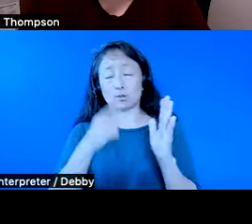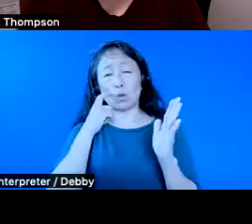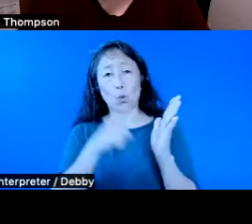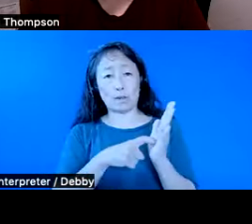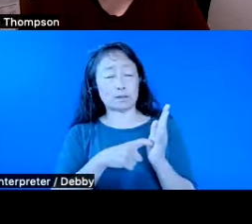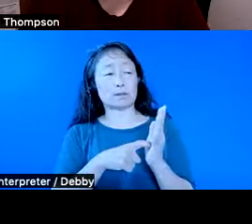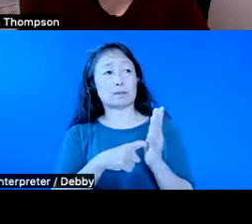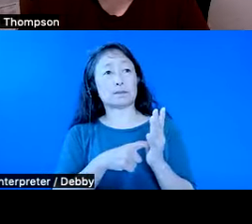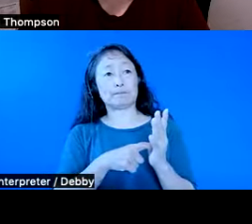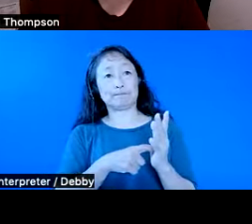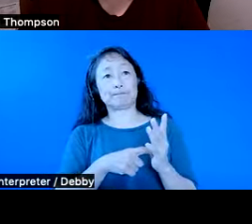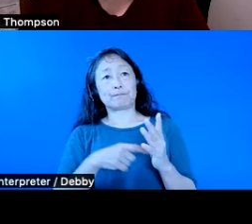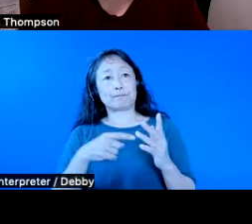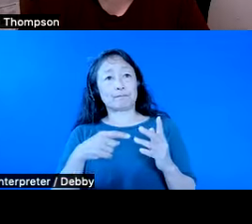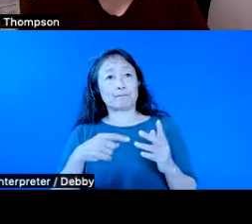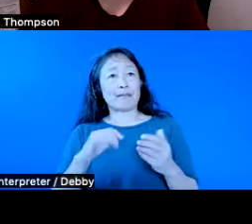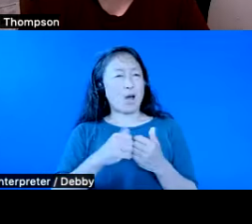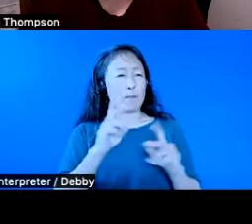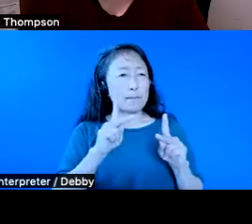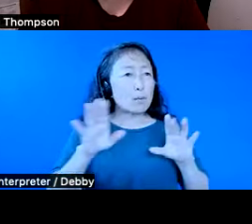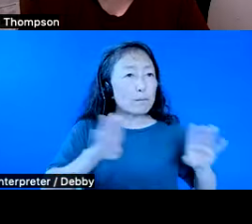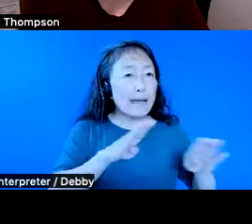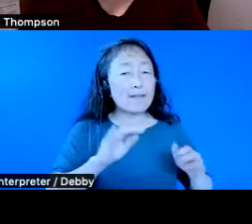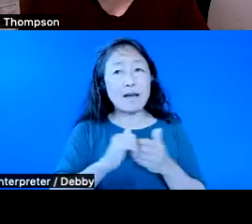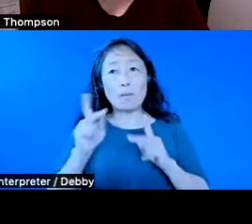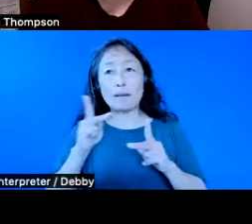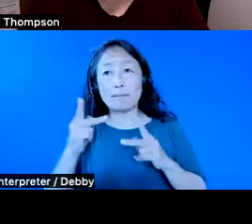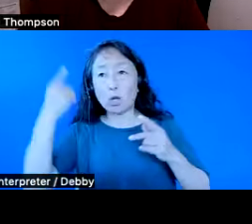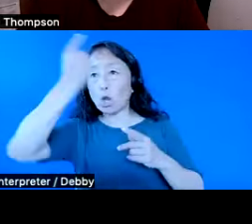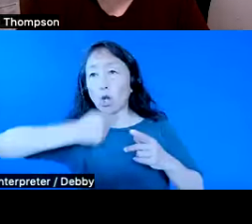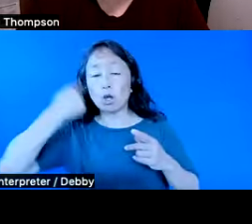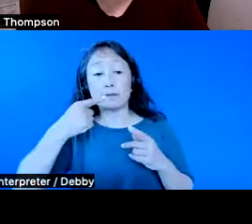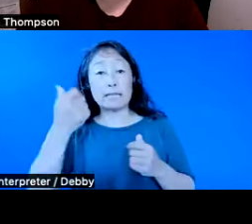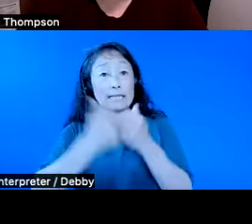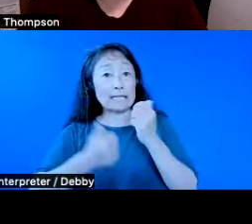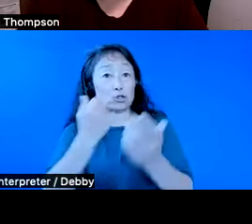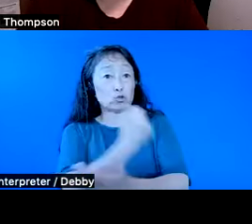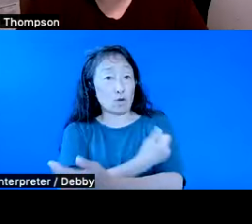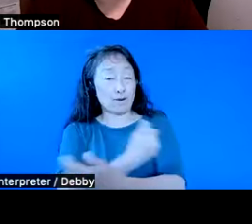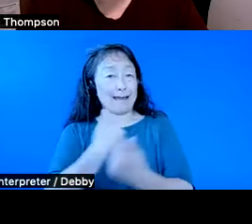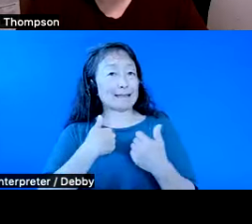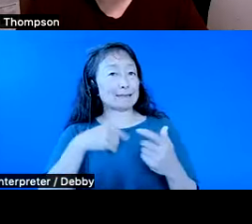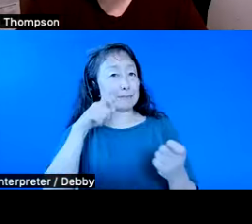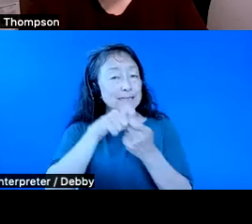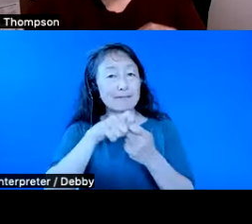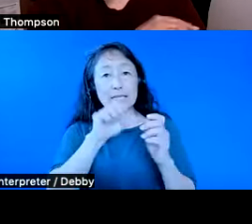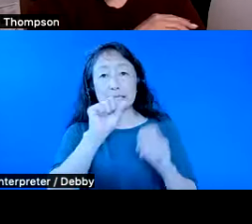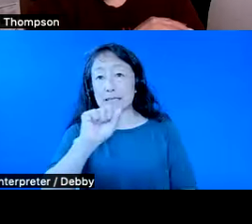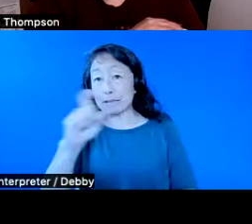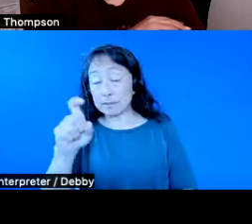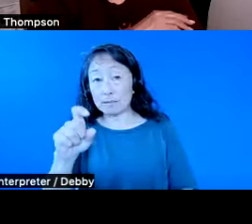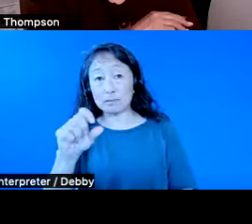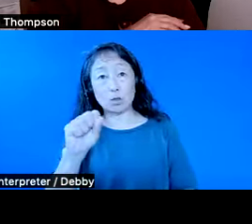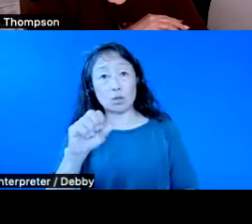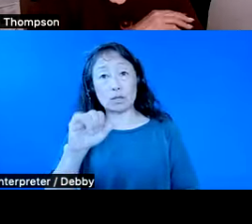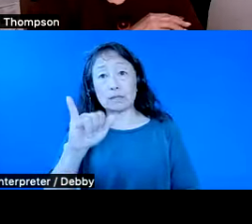indicating drug use. Each drug has its own symptoms or side effects. Some of the common signs are drinking